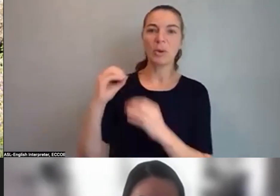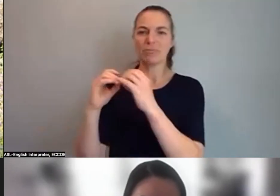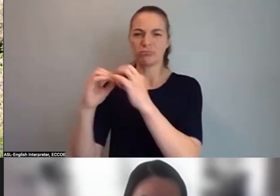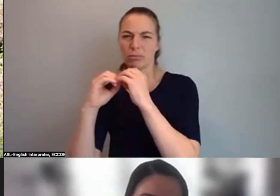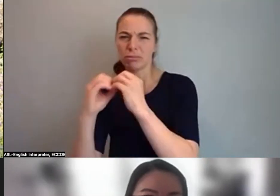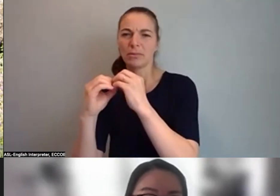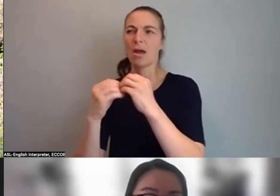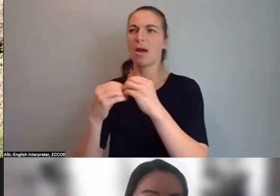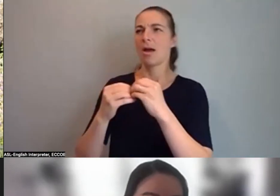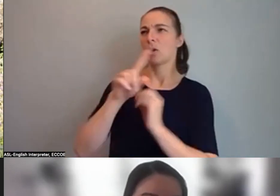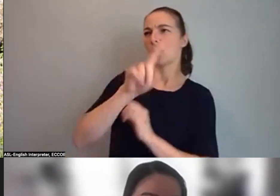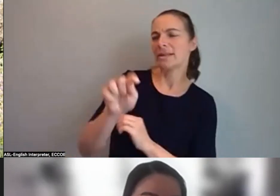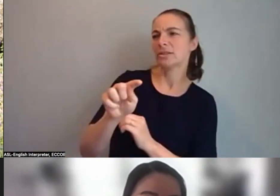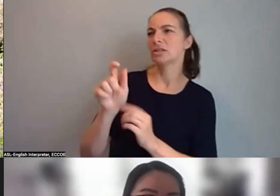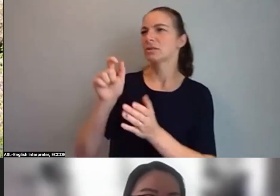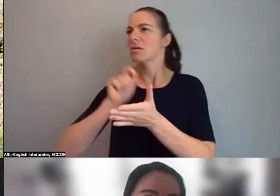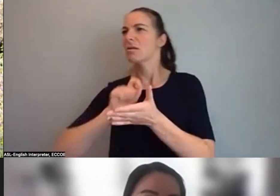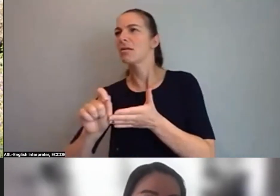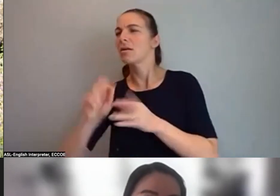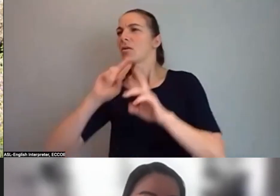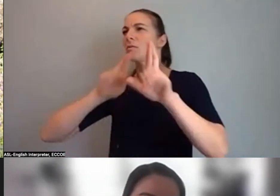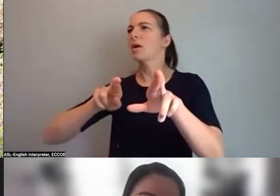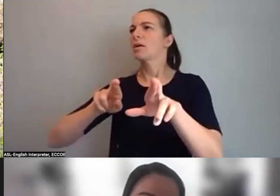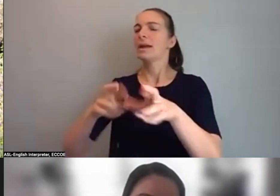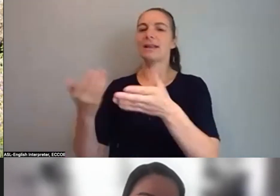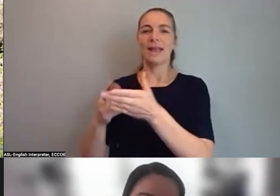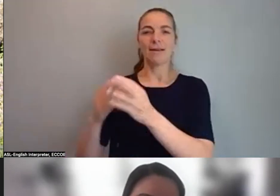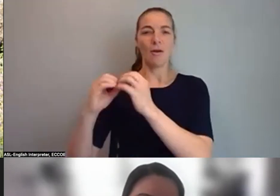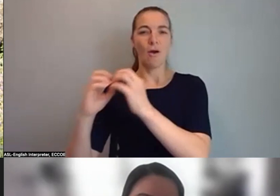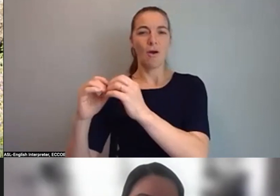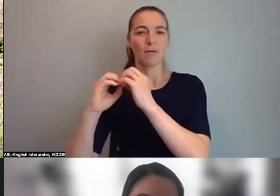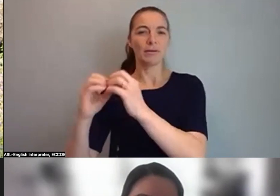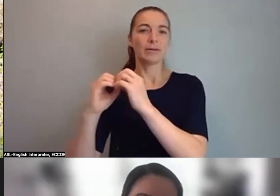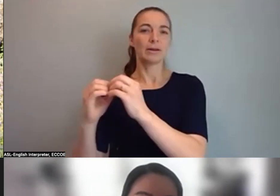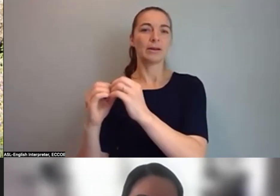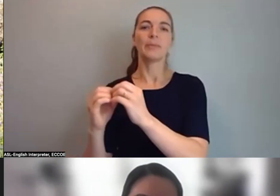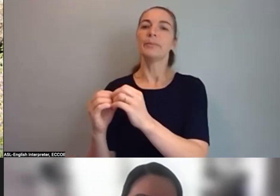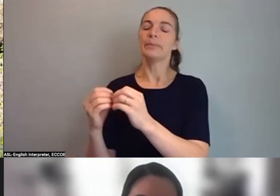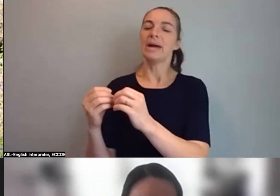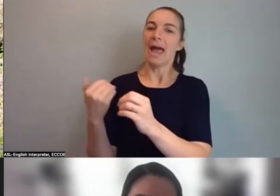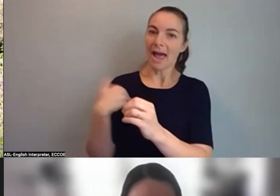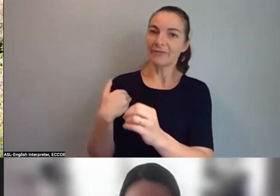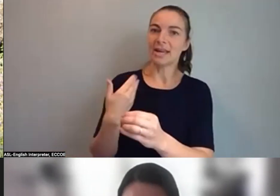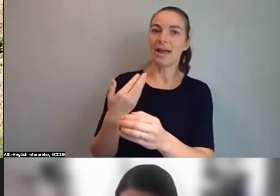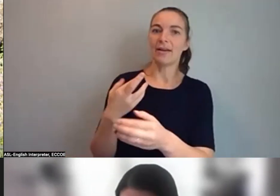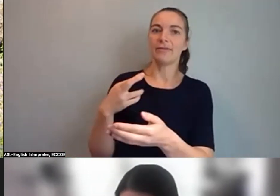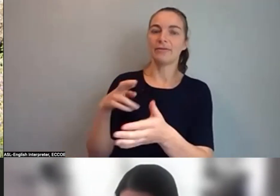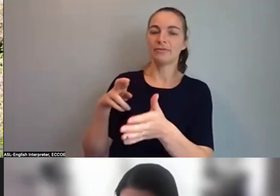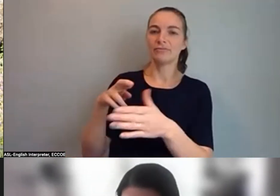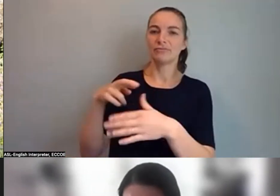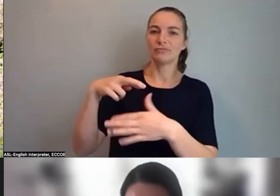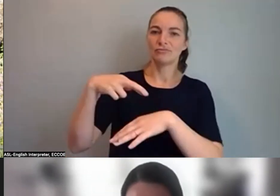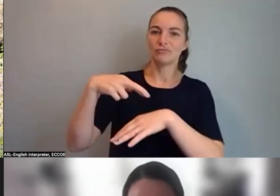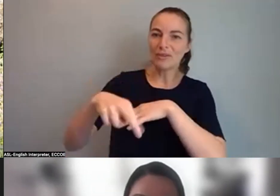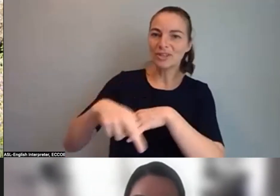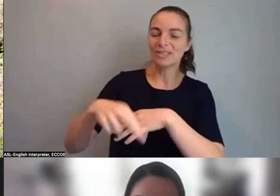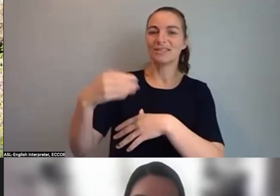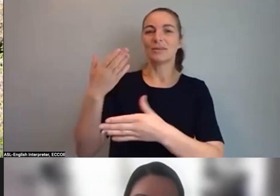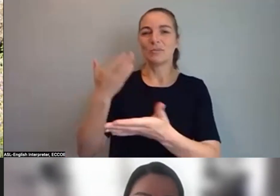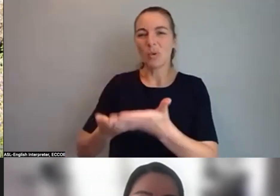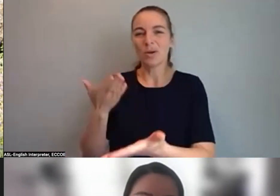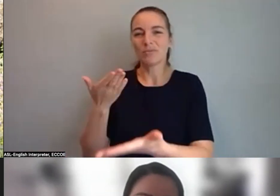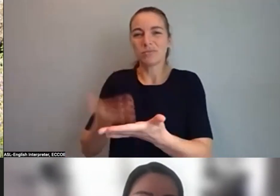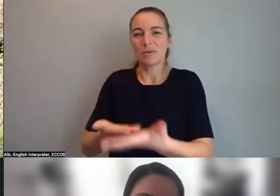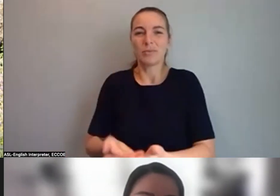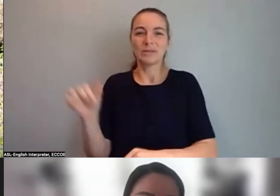have questions, we have arguments and it's based on evidence. And what does that mean in a cultural context? Because most people don't understand what that means, you know, in a humanities